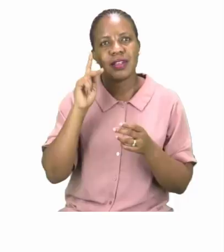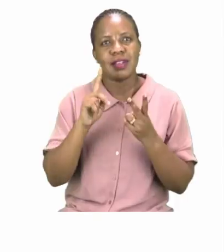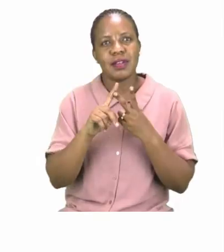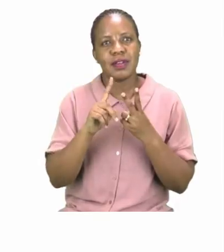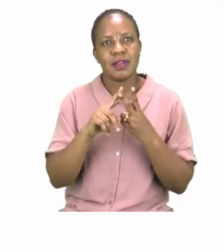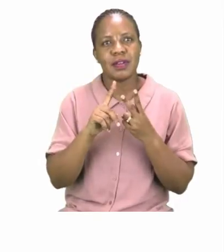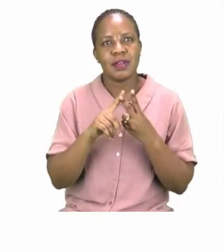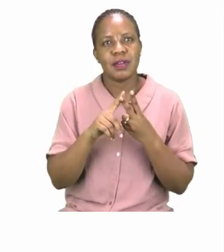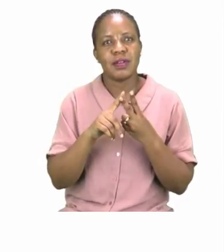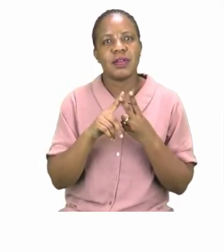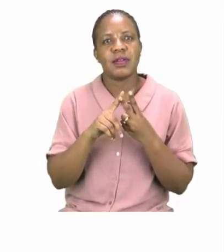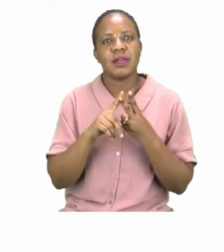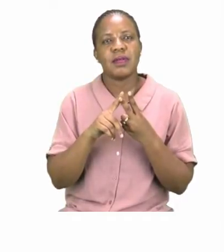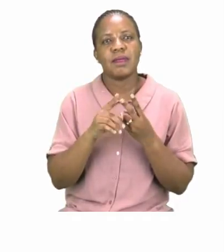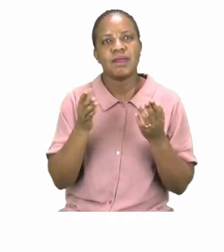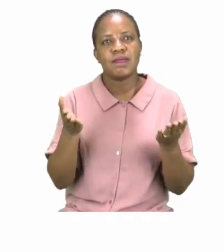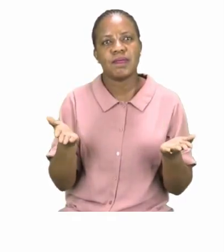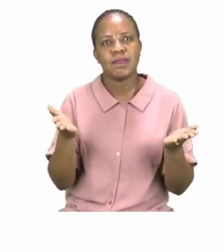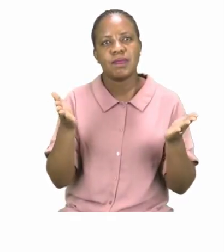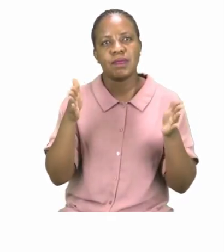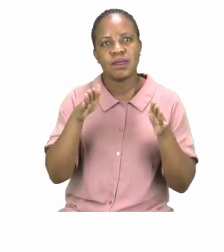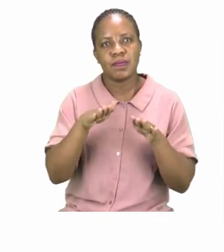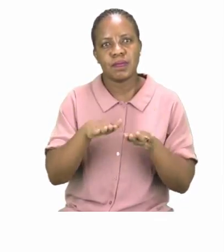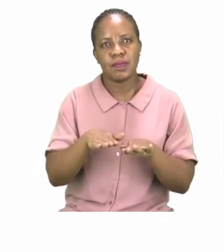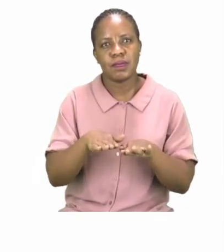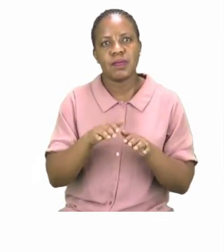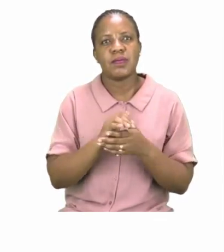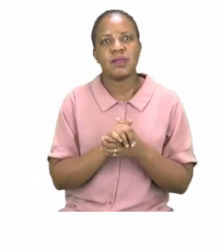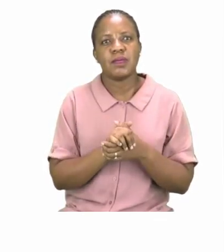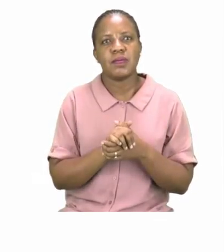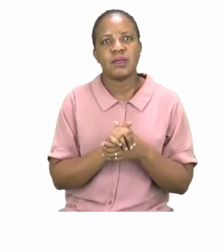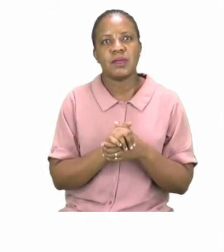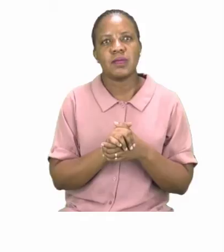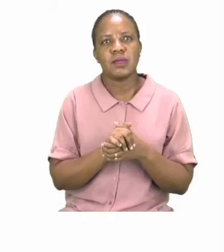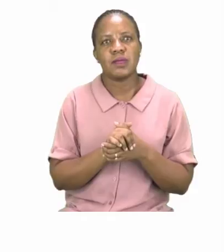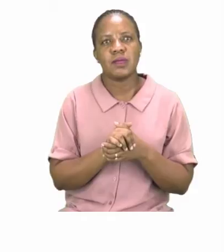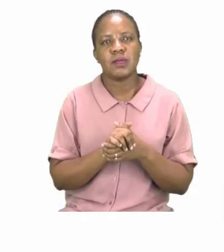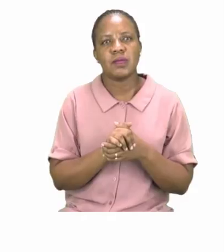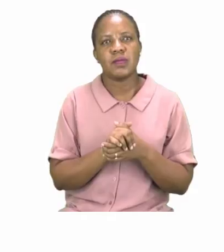would like you to fill in the new word funerals.